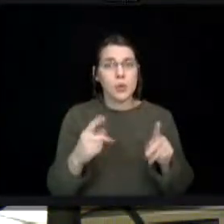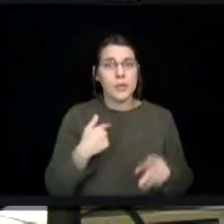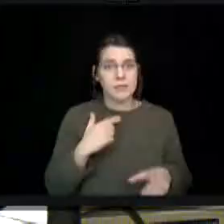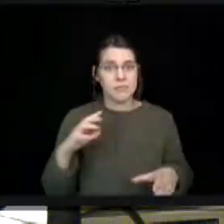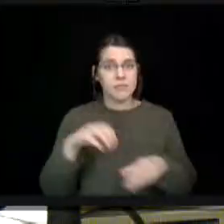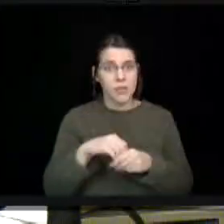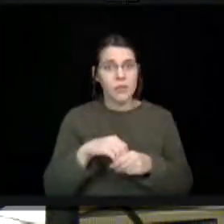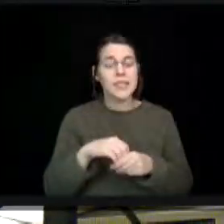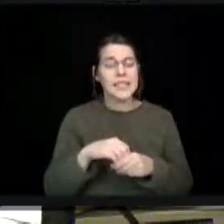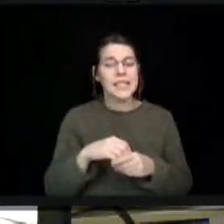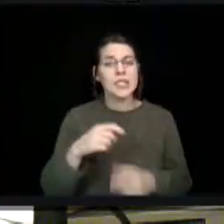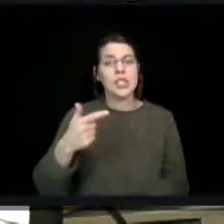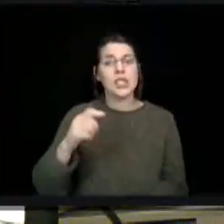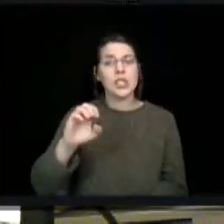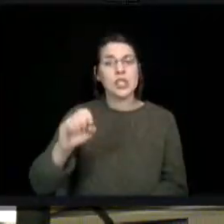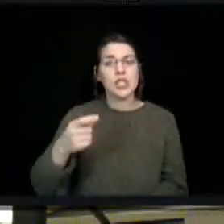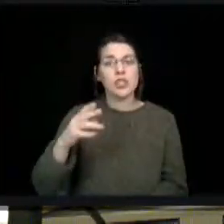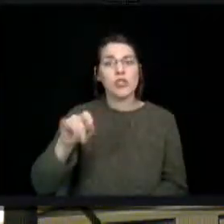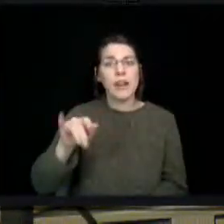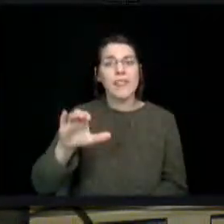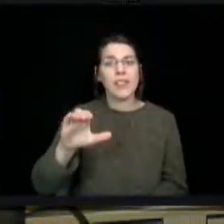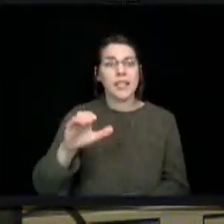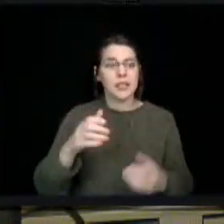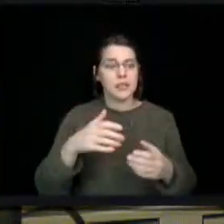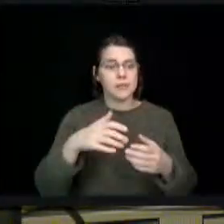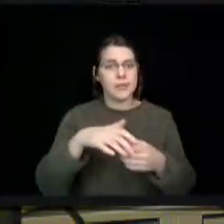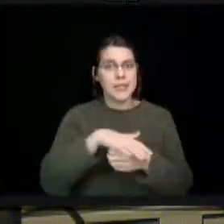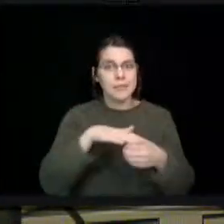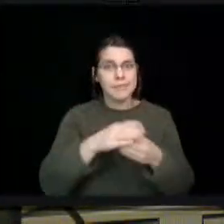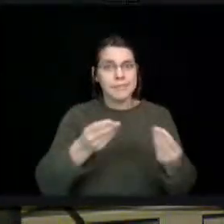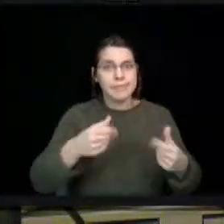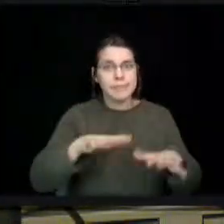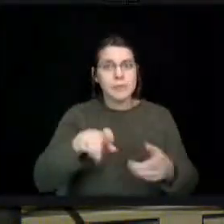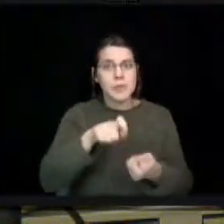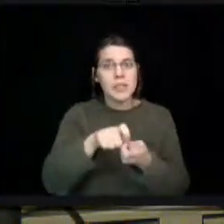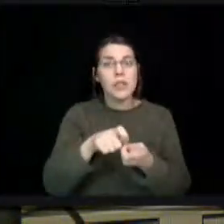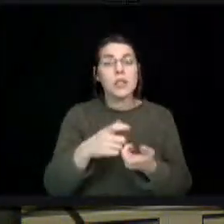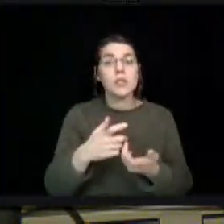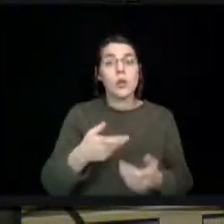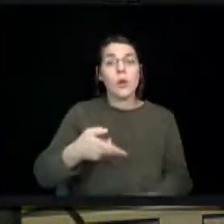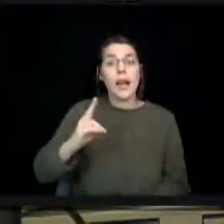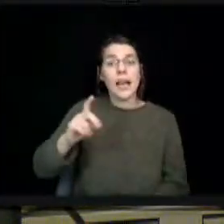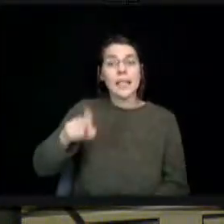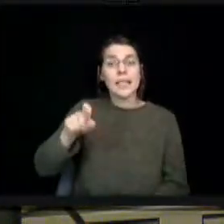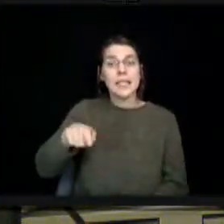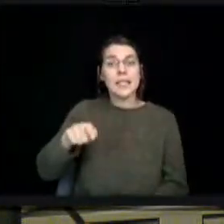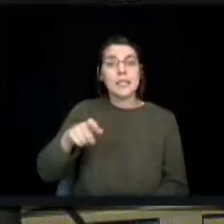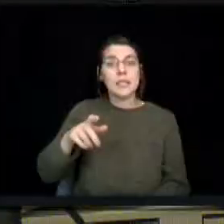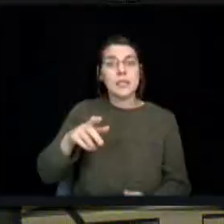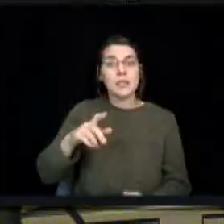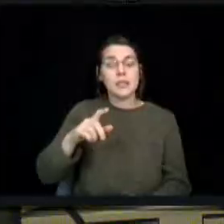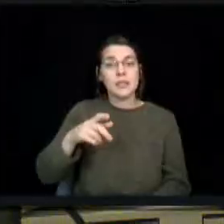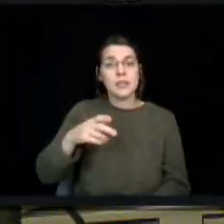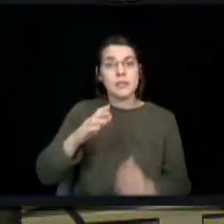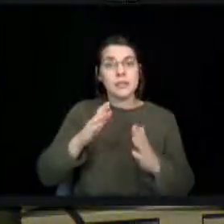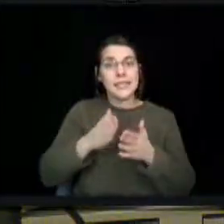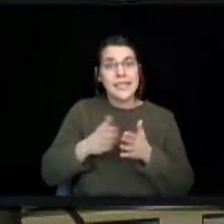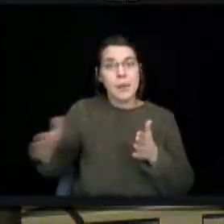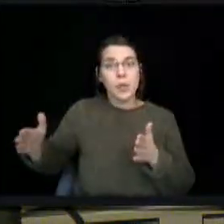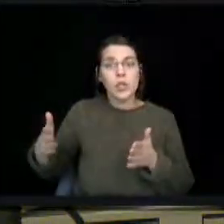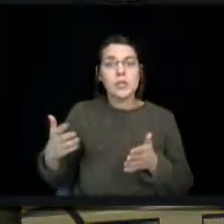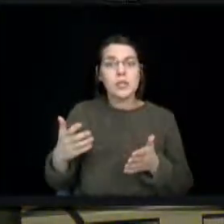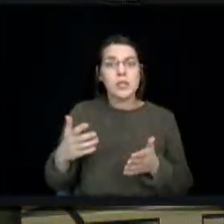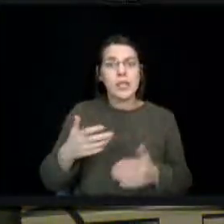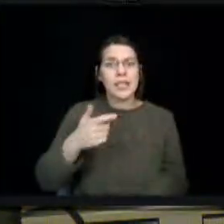geographic. Right. So we're ensuring that high and extreme needs neighborhoods, that is race and gender neutral. Yeah. So we have your Carrick to your Homewood